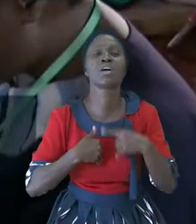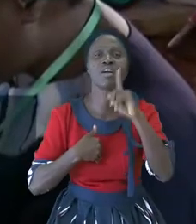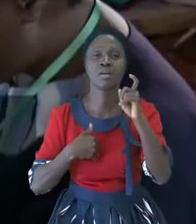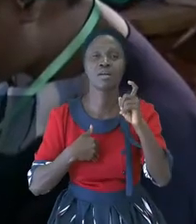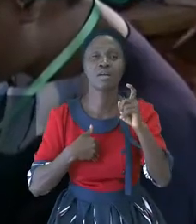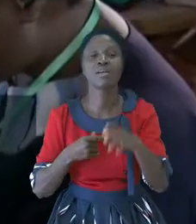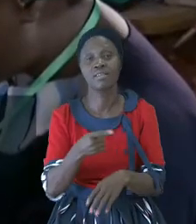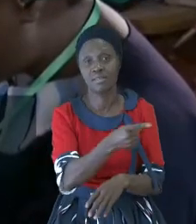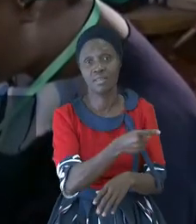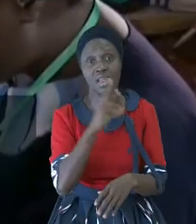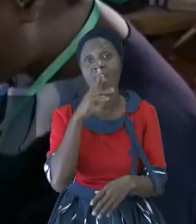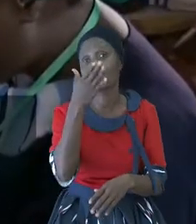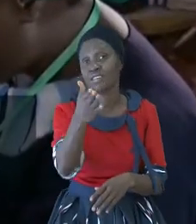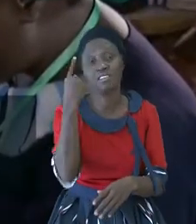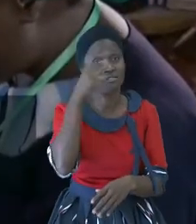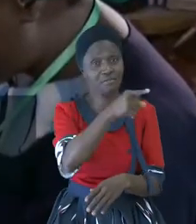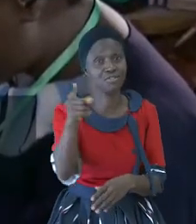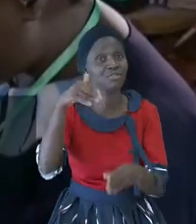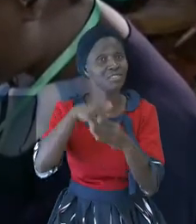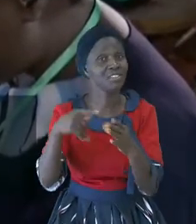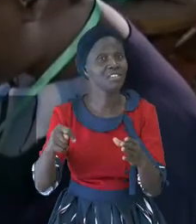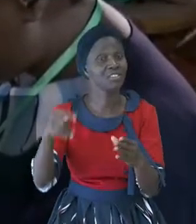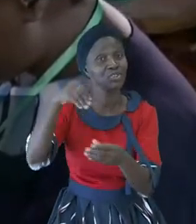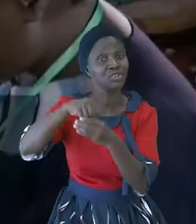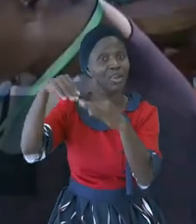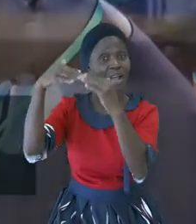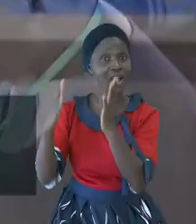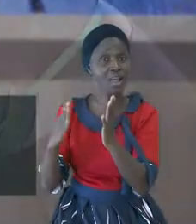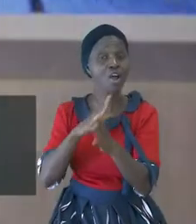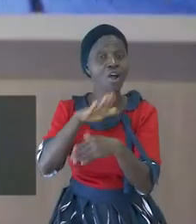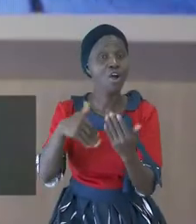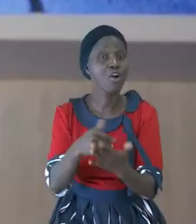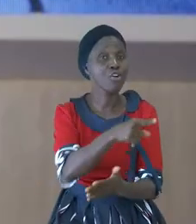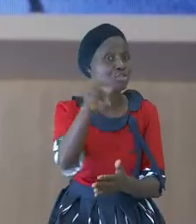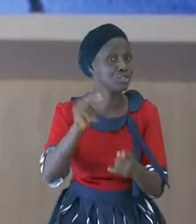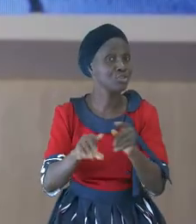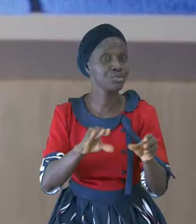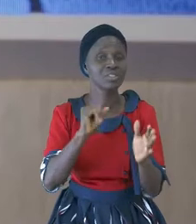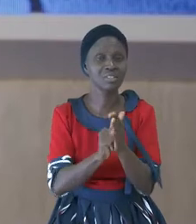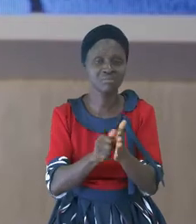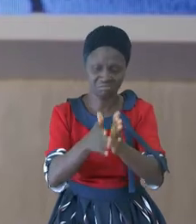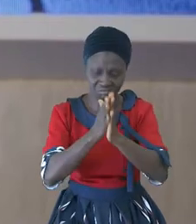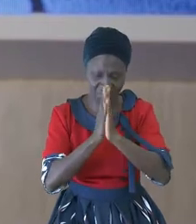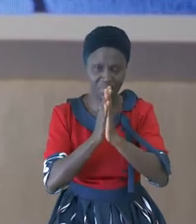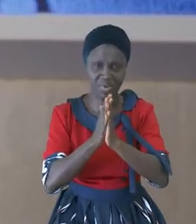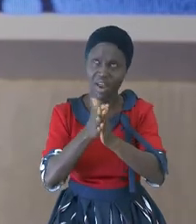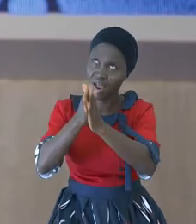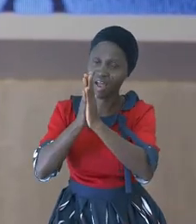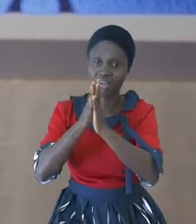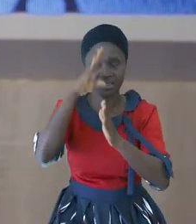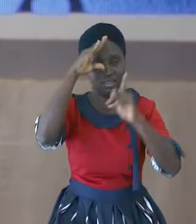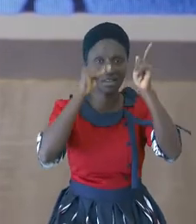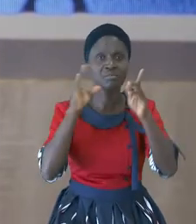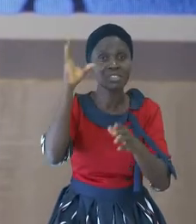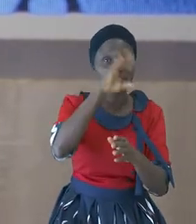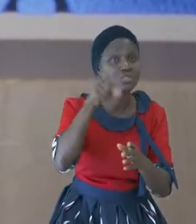there in the storehouse. All you need to do is ask, it shall be given unto you. Seek, and ye shall find. Knock, and it